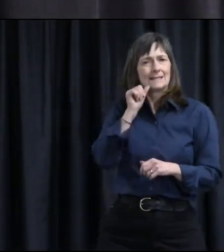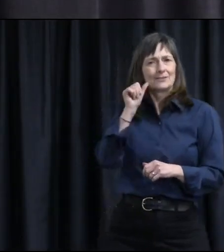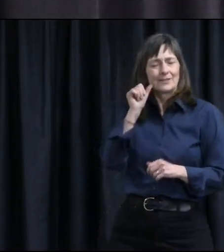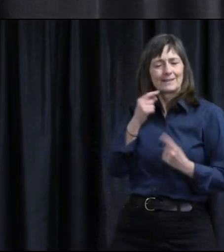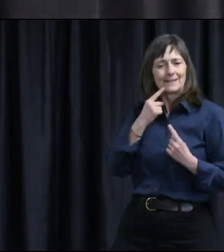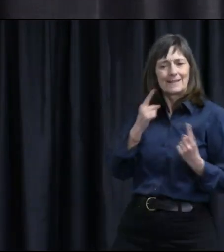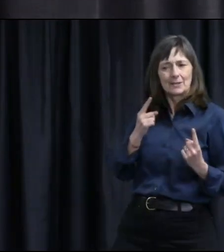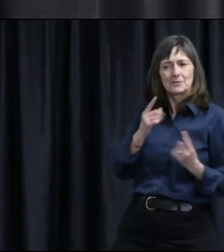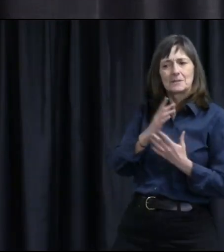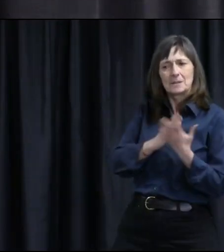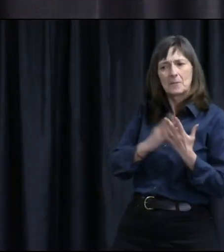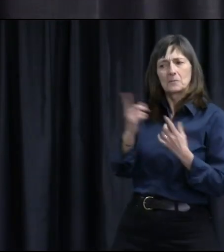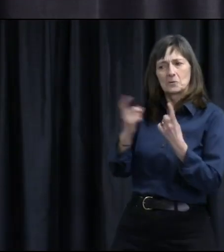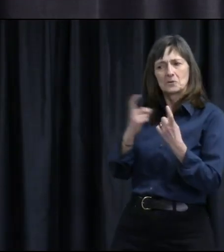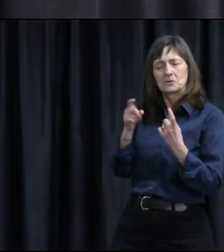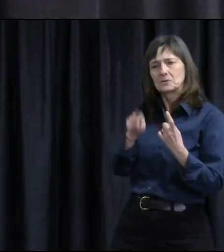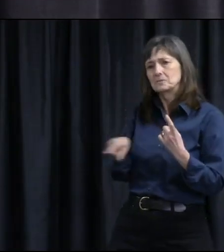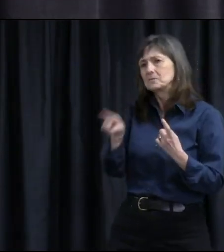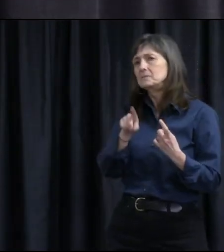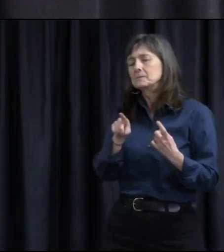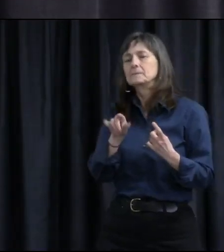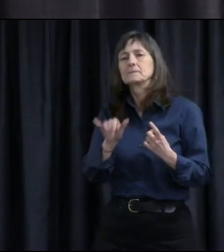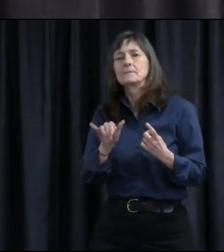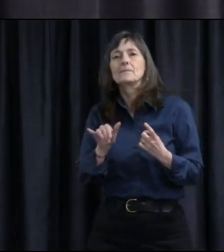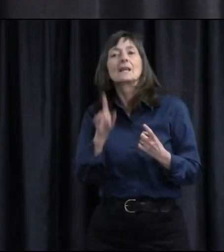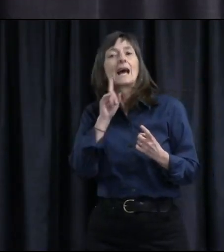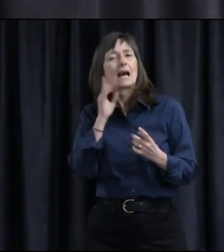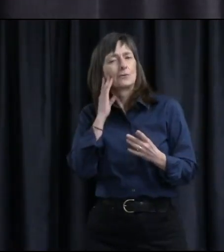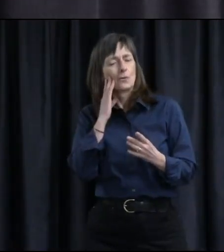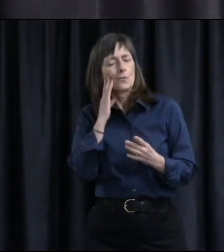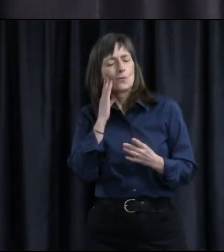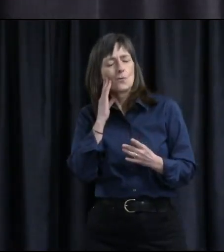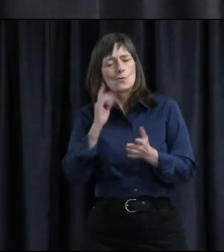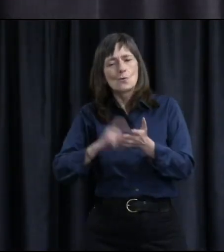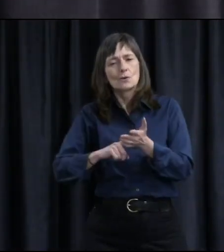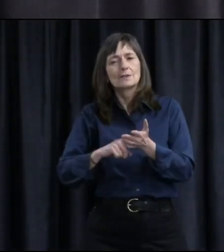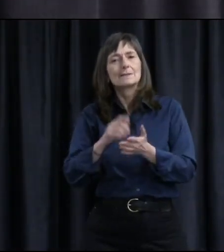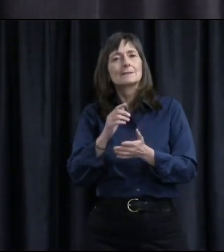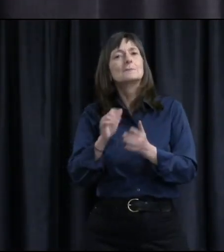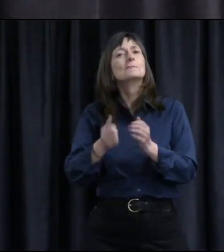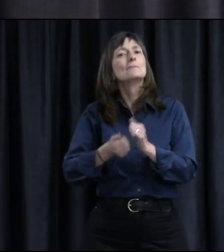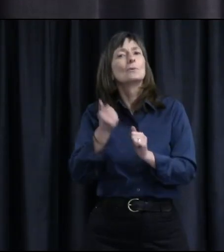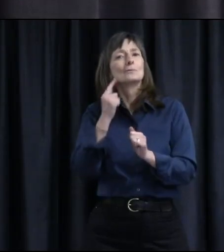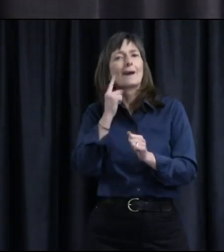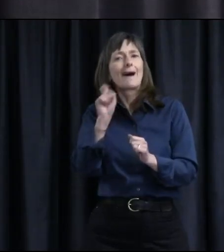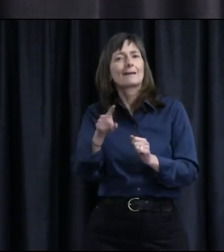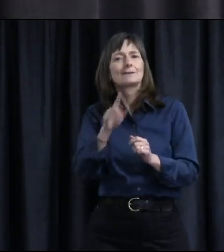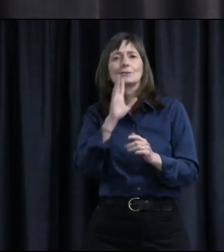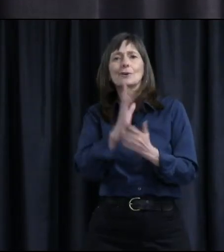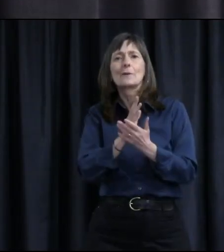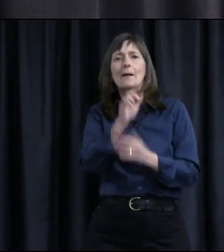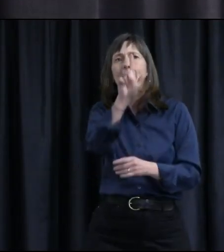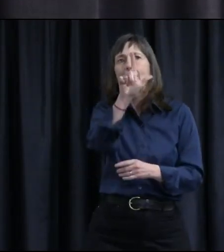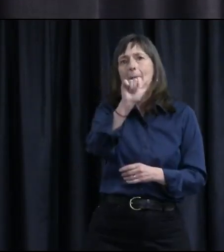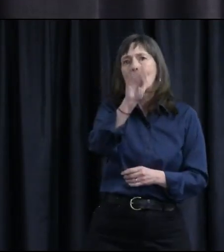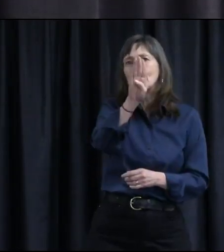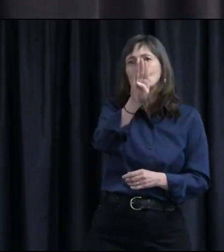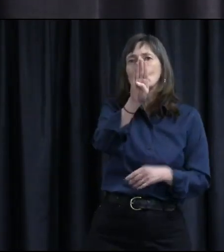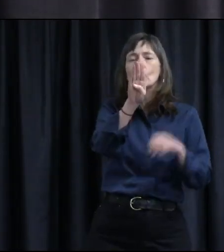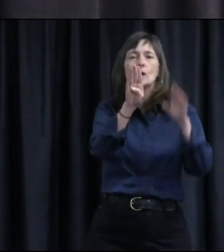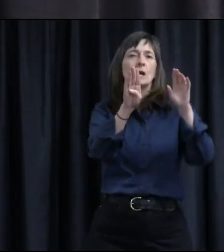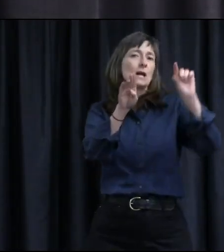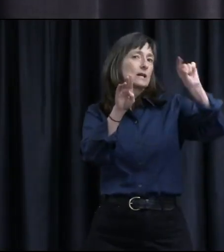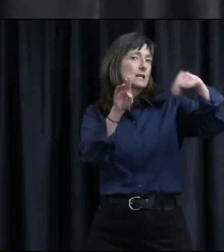announcements would have been particularly around in Labrador, in Fremont area, from Quebec into